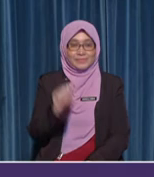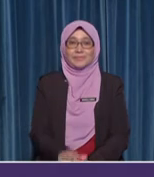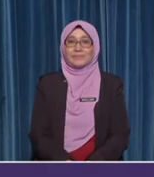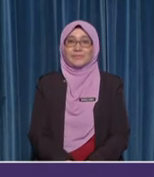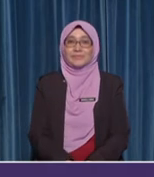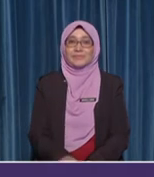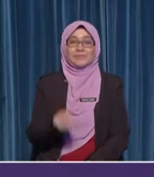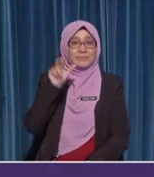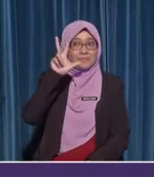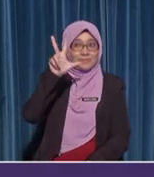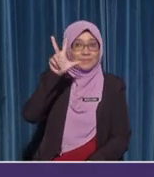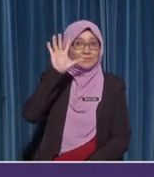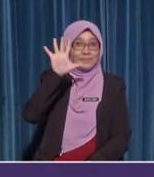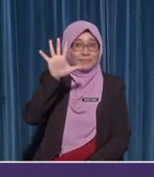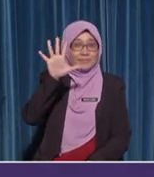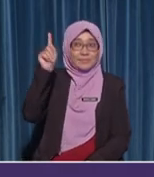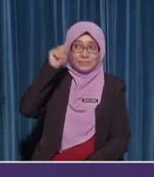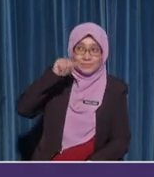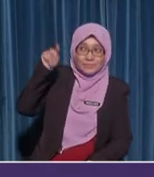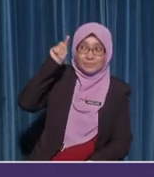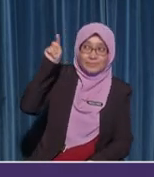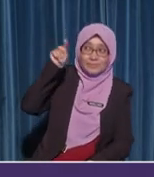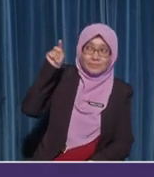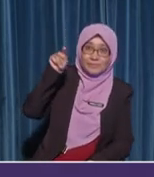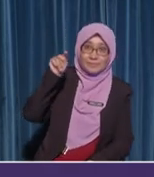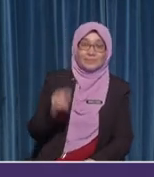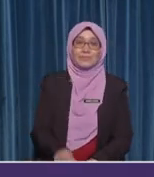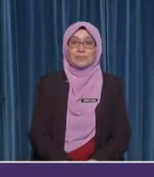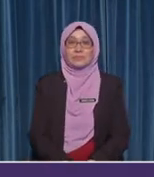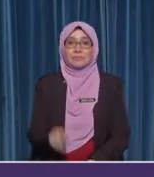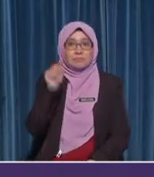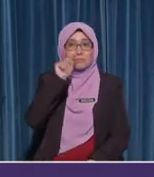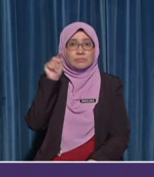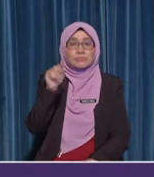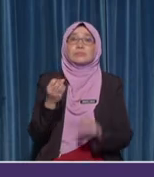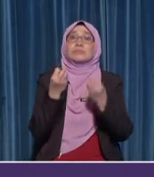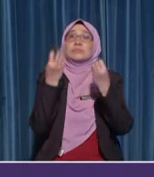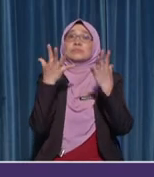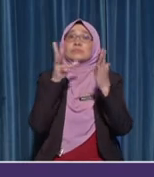35 graduations is equal to how many minutes?